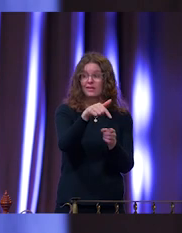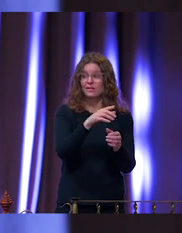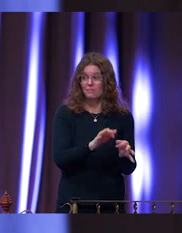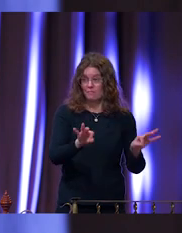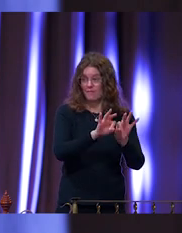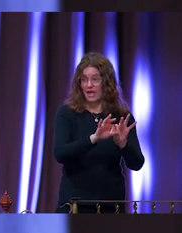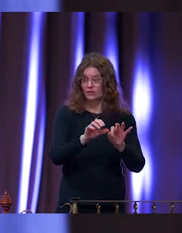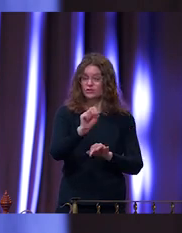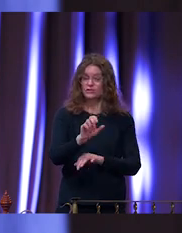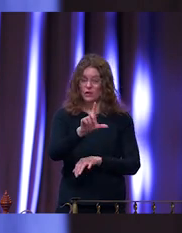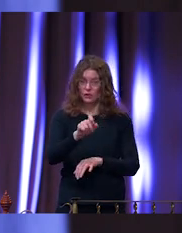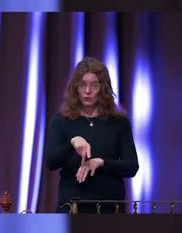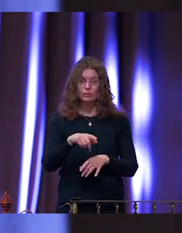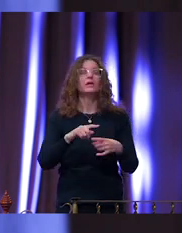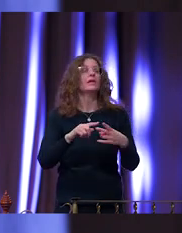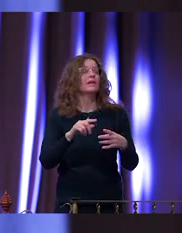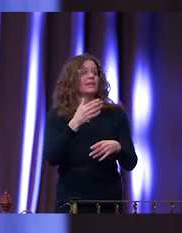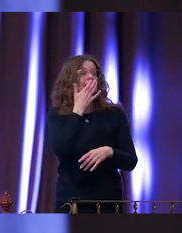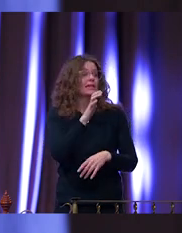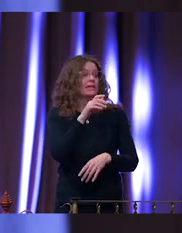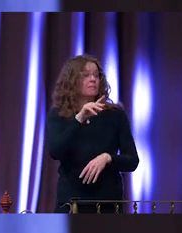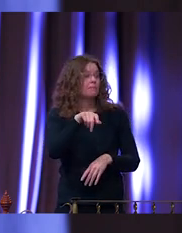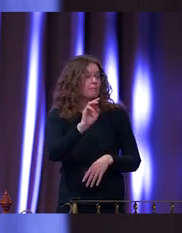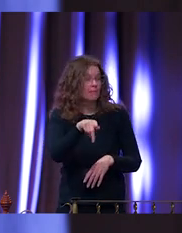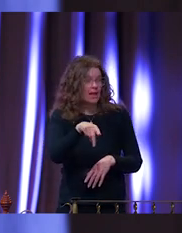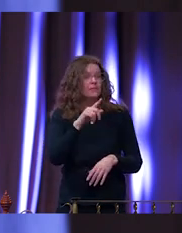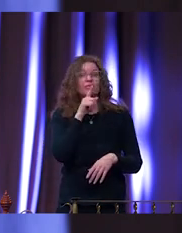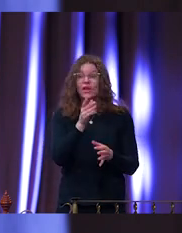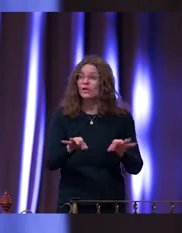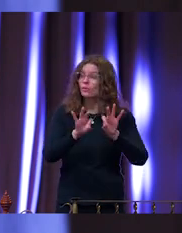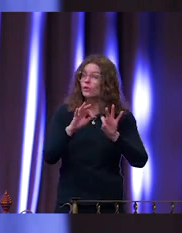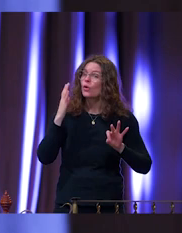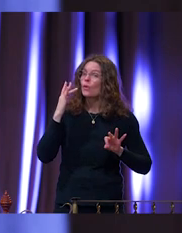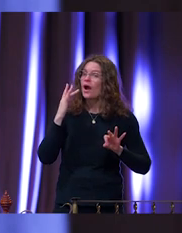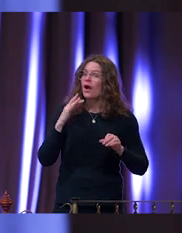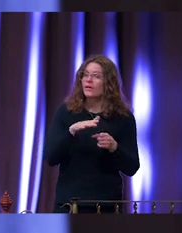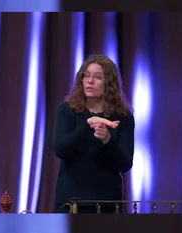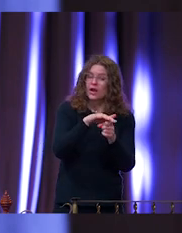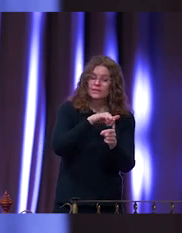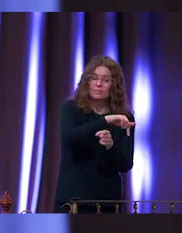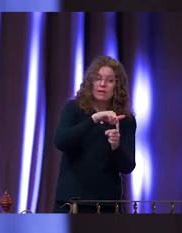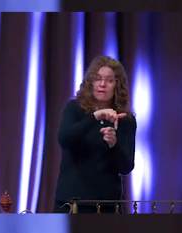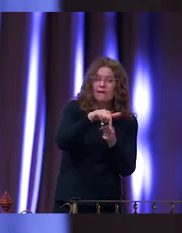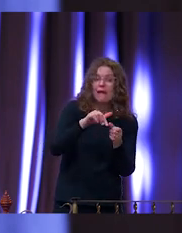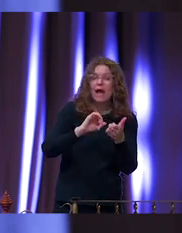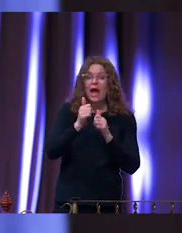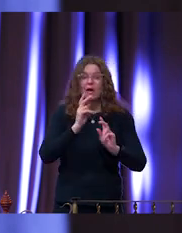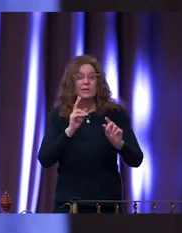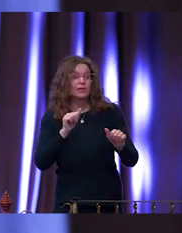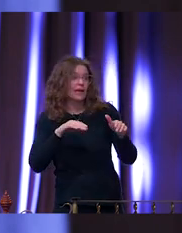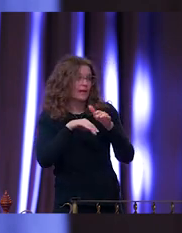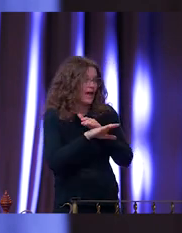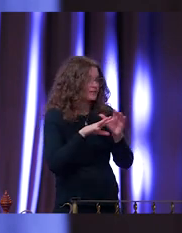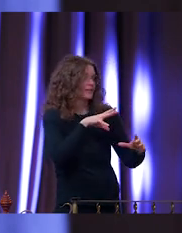sides, within the heat map, do matter because the proximity and how folks can access, engage, and just